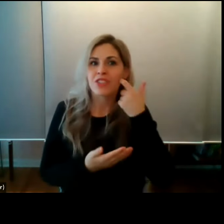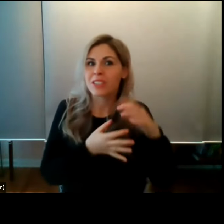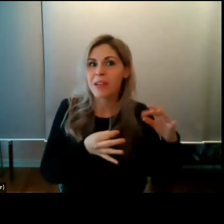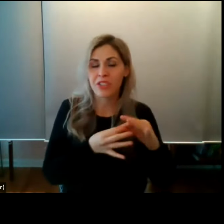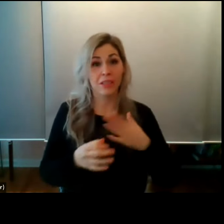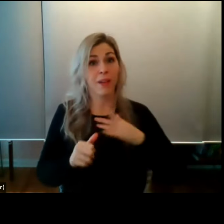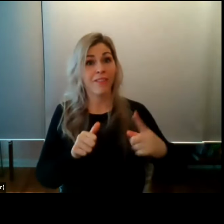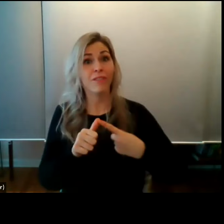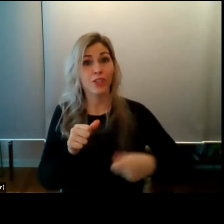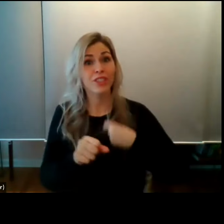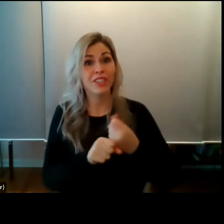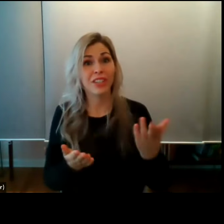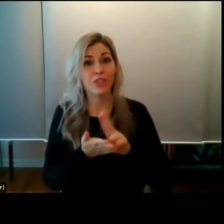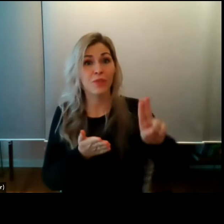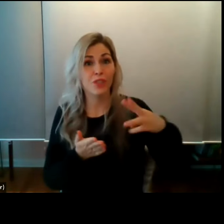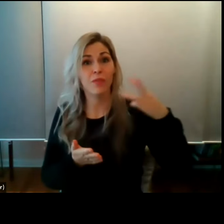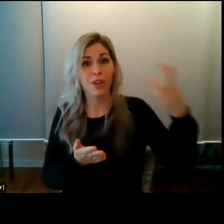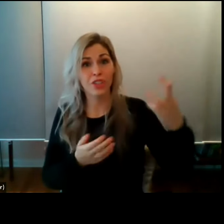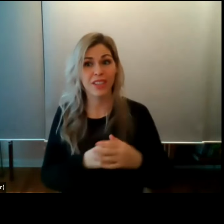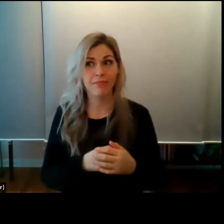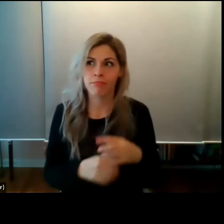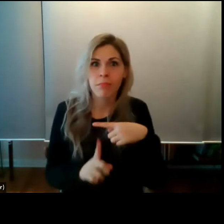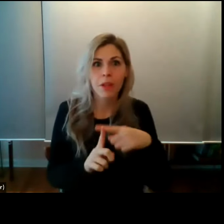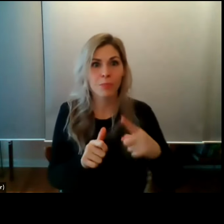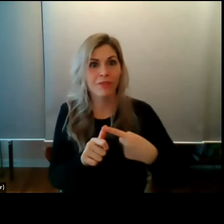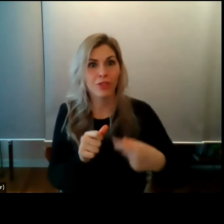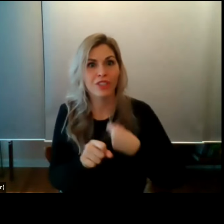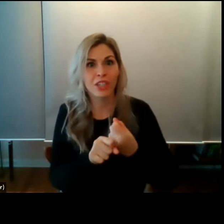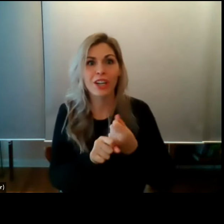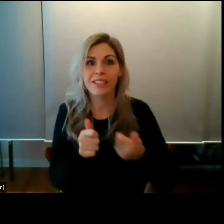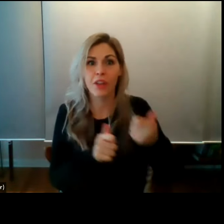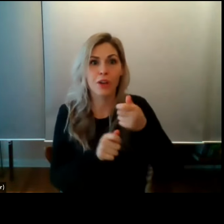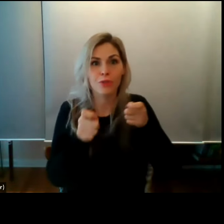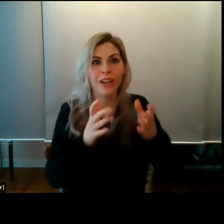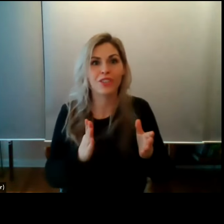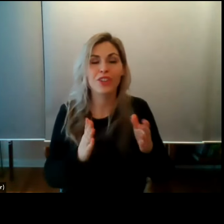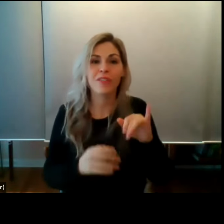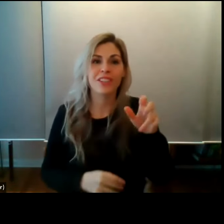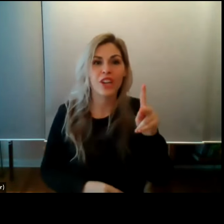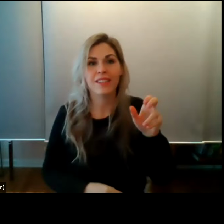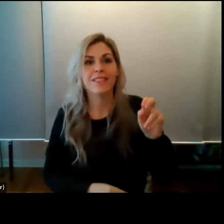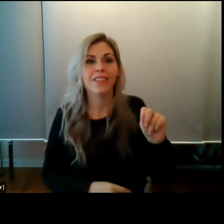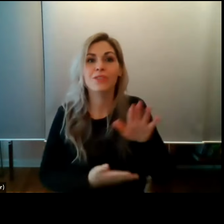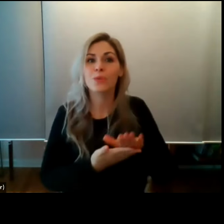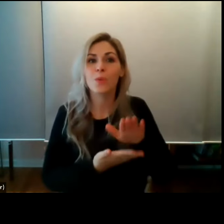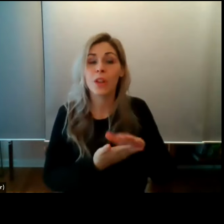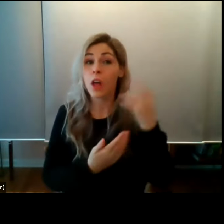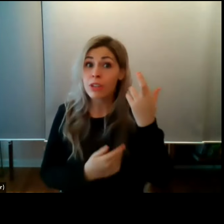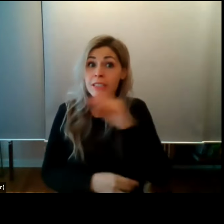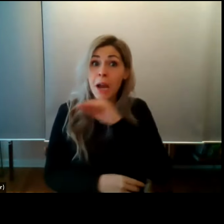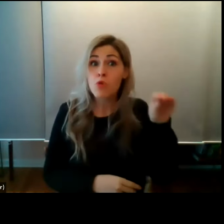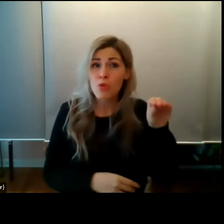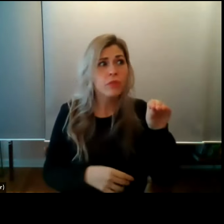at the University of Washington and my first year as director of the Jackson School. And the reason I moved here in the middle of